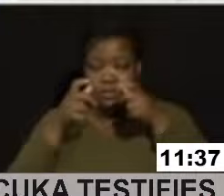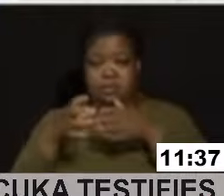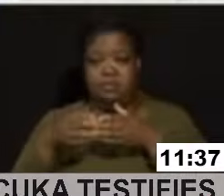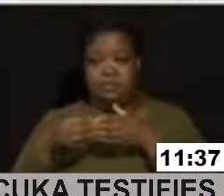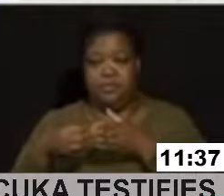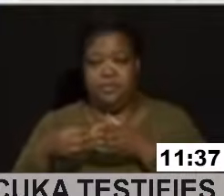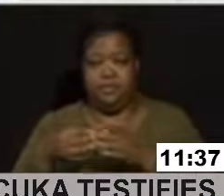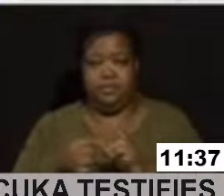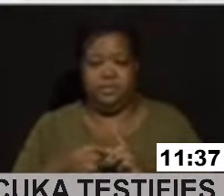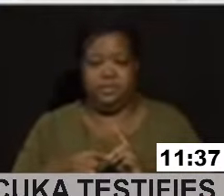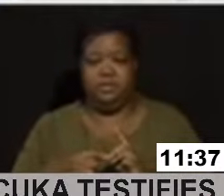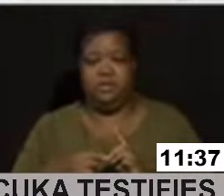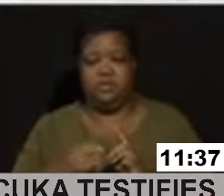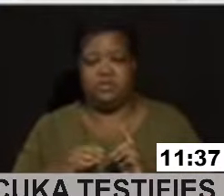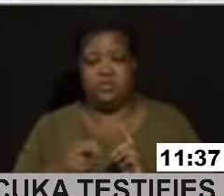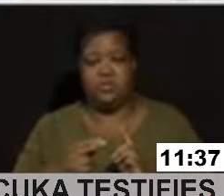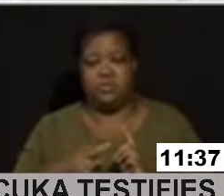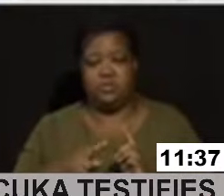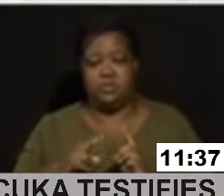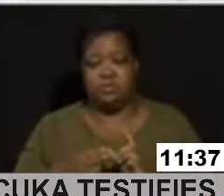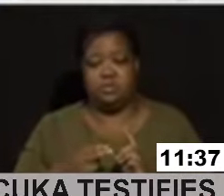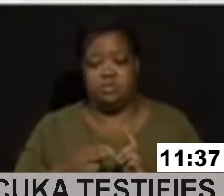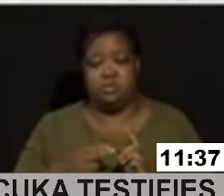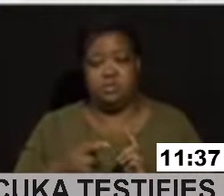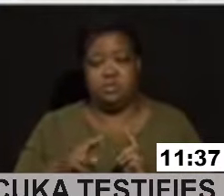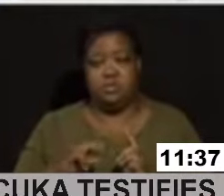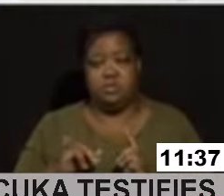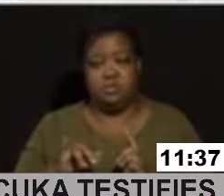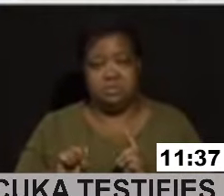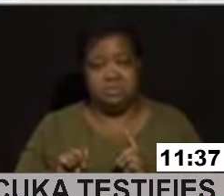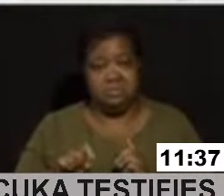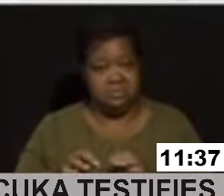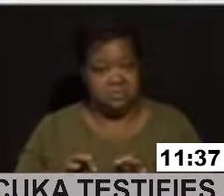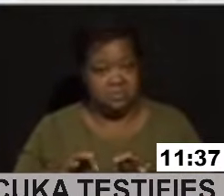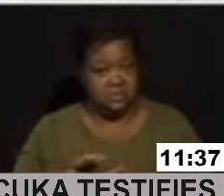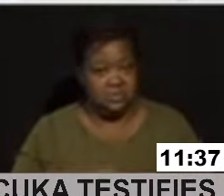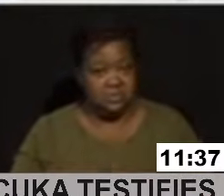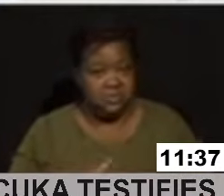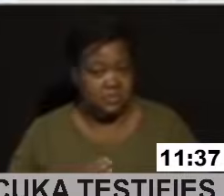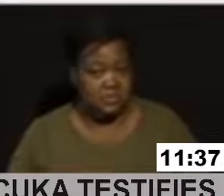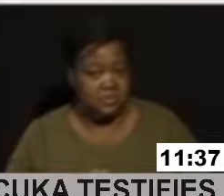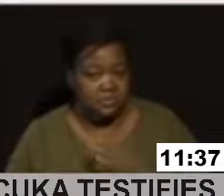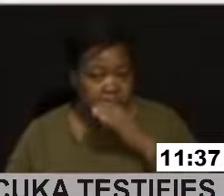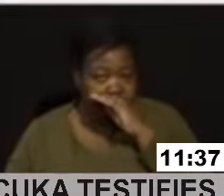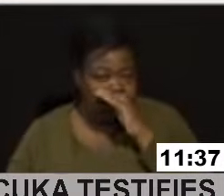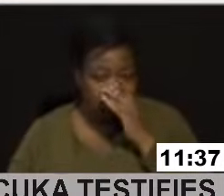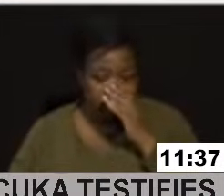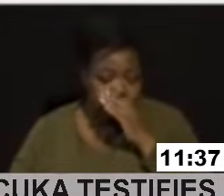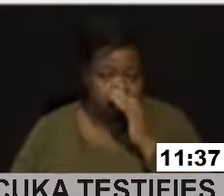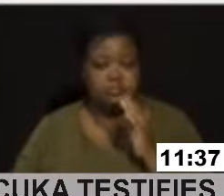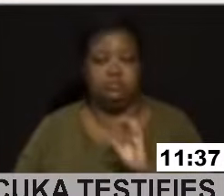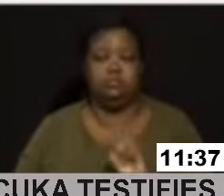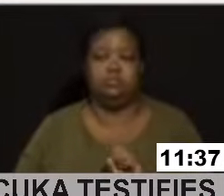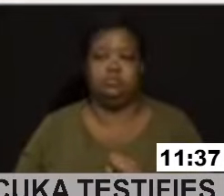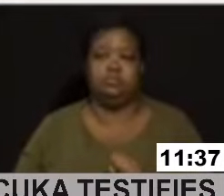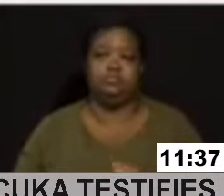McAdam. Is there anything you wish to elaborate on in that respect?